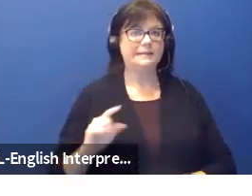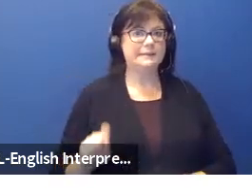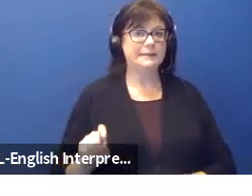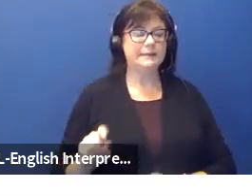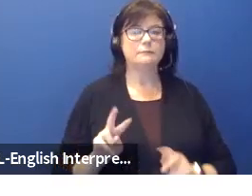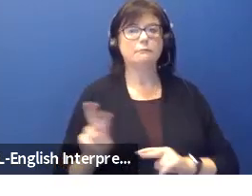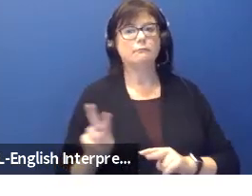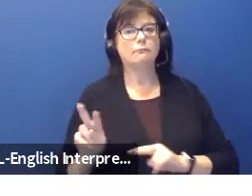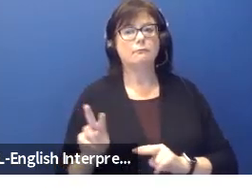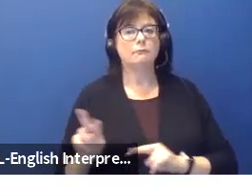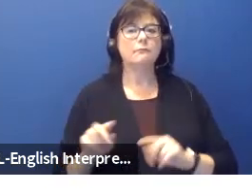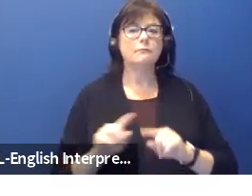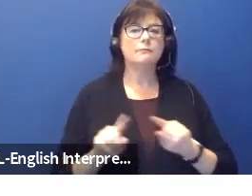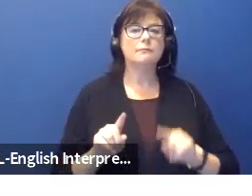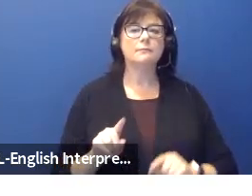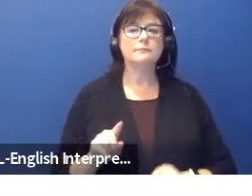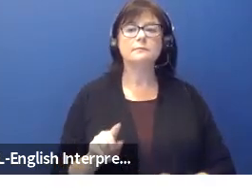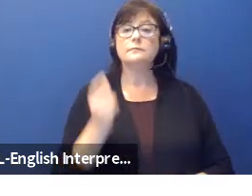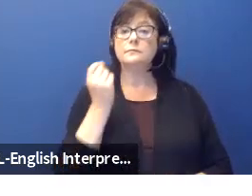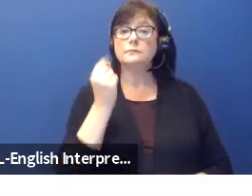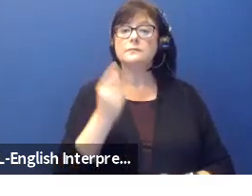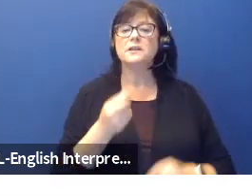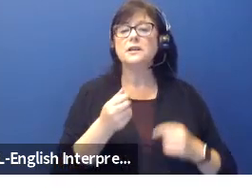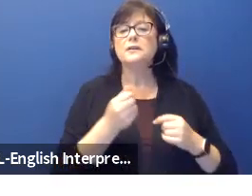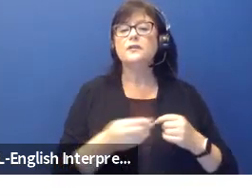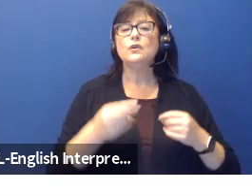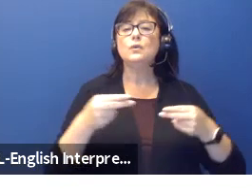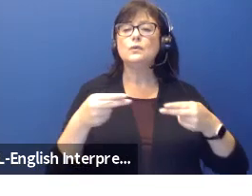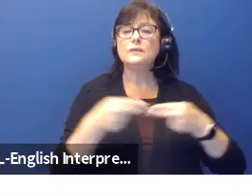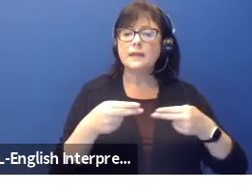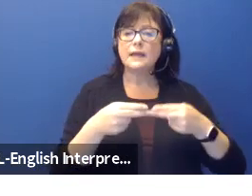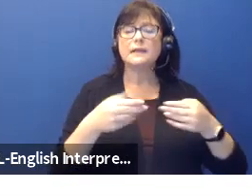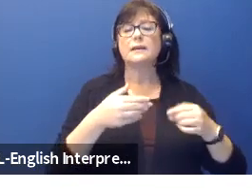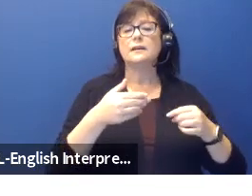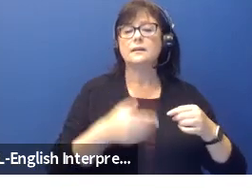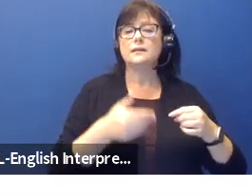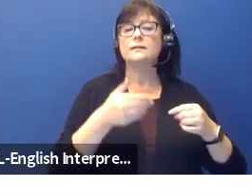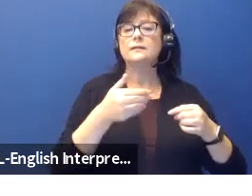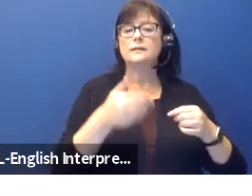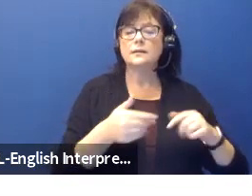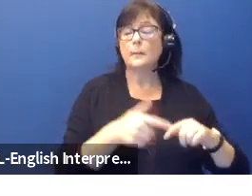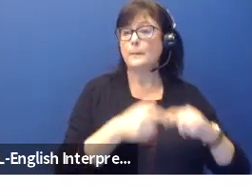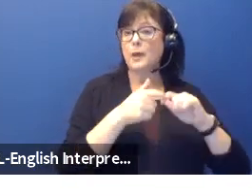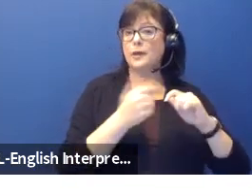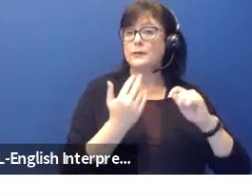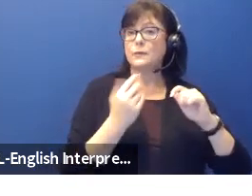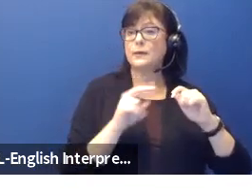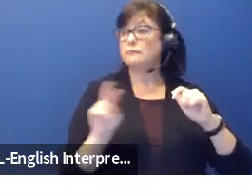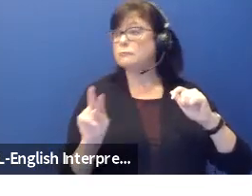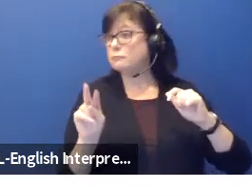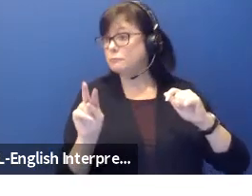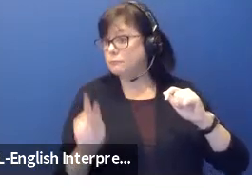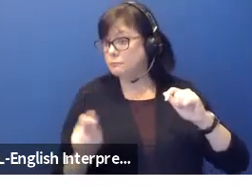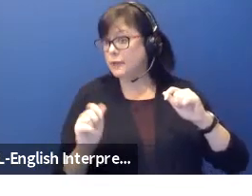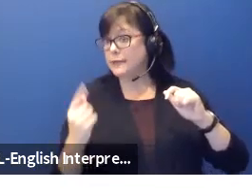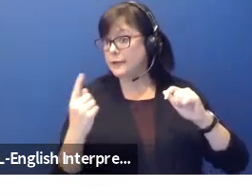to questions. I'll try to pause at the end of every few slides to address any questions that have come up. And